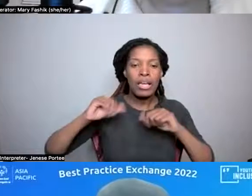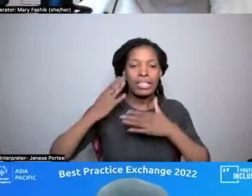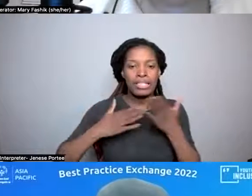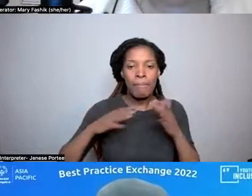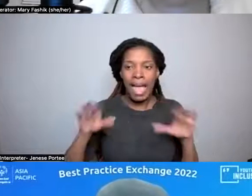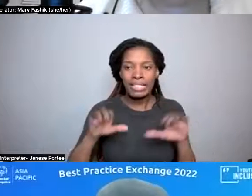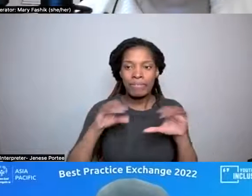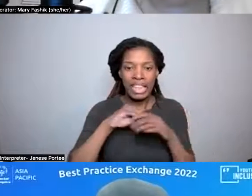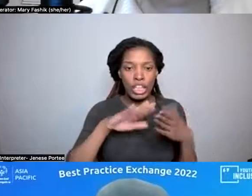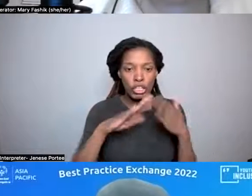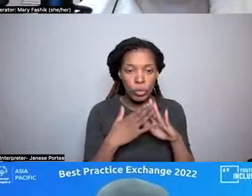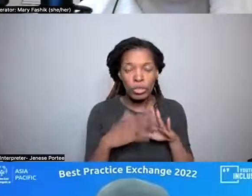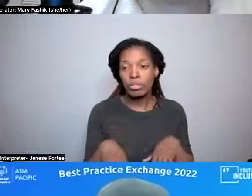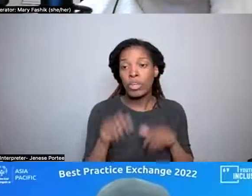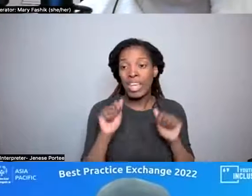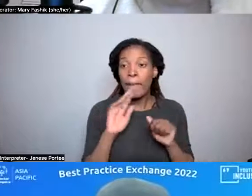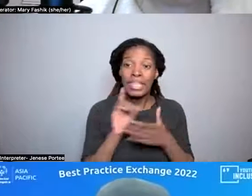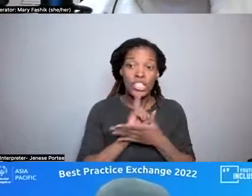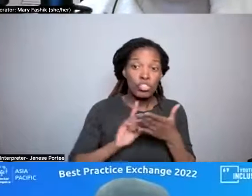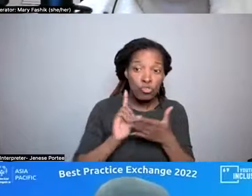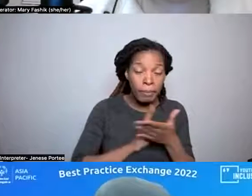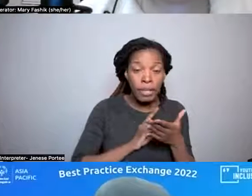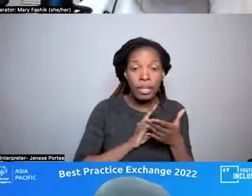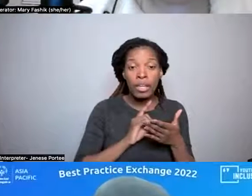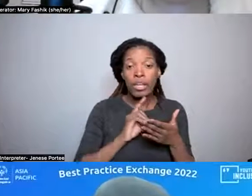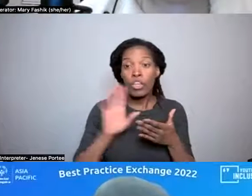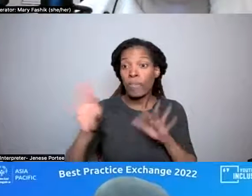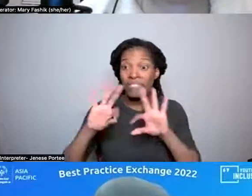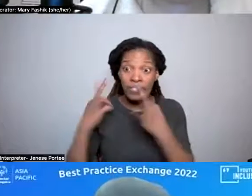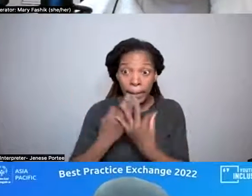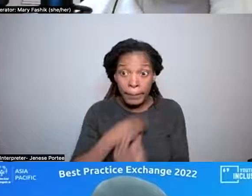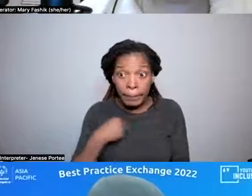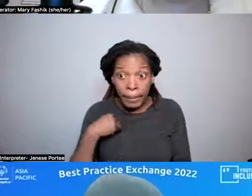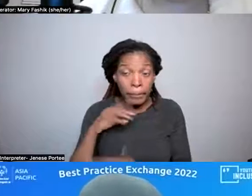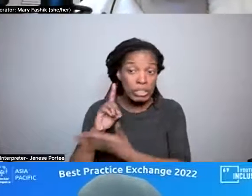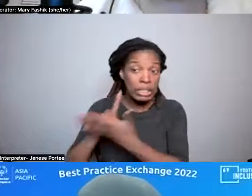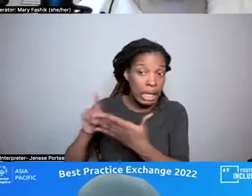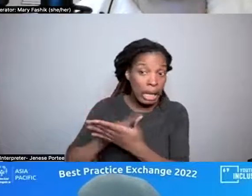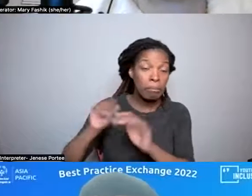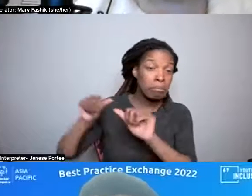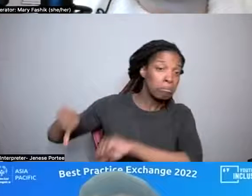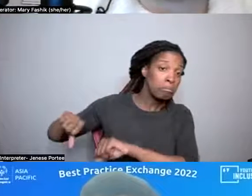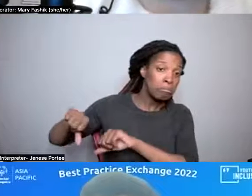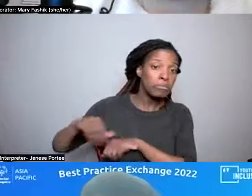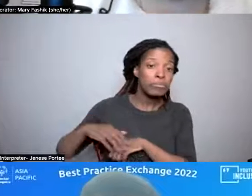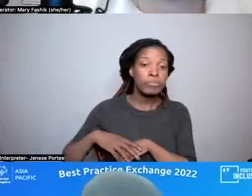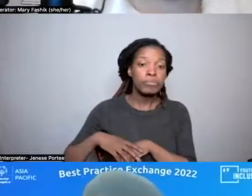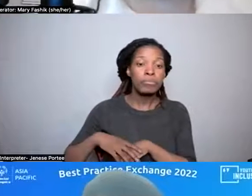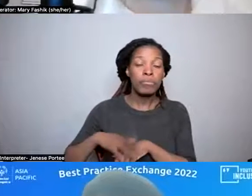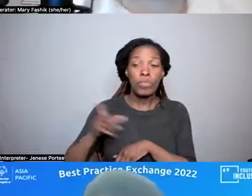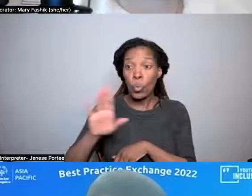are discriminated by your family members. You are denied your